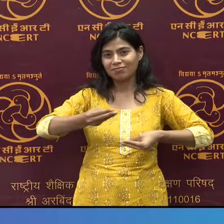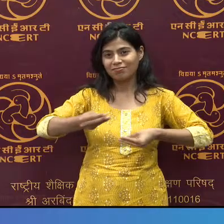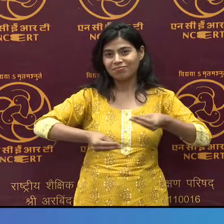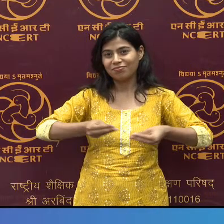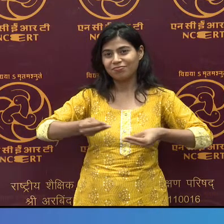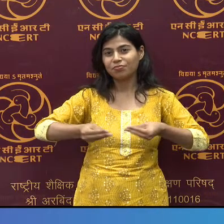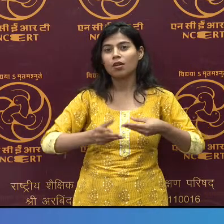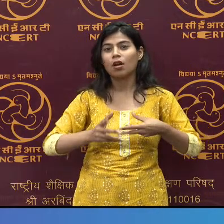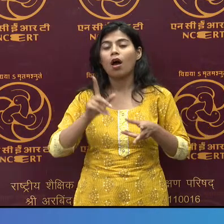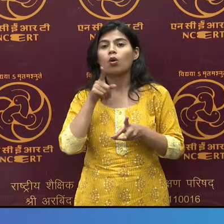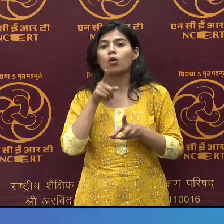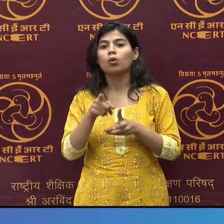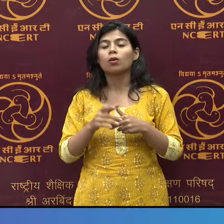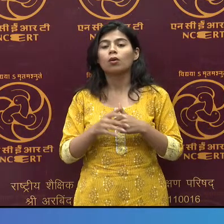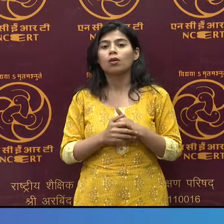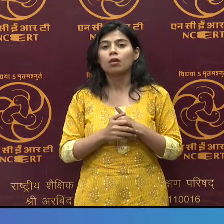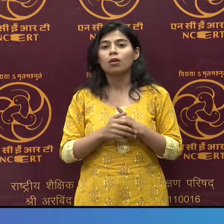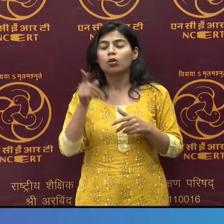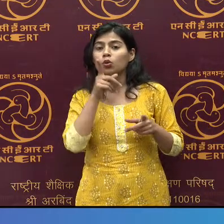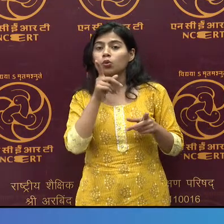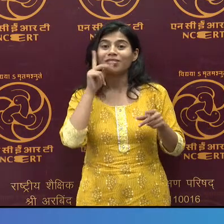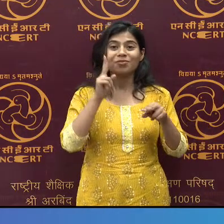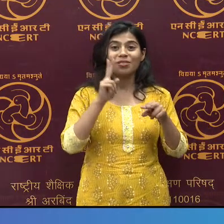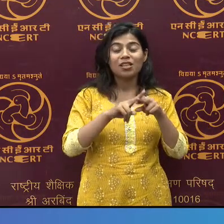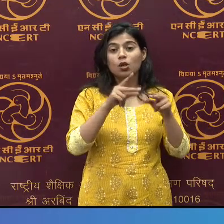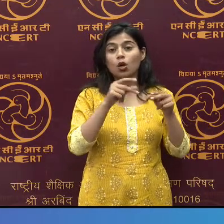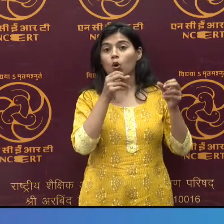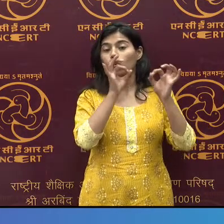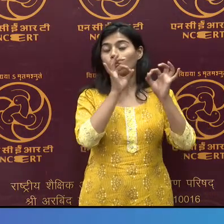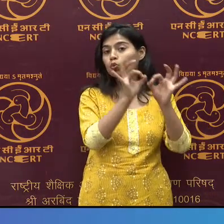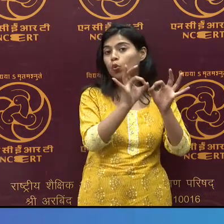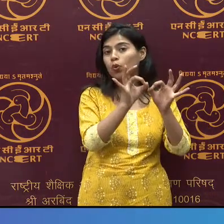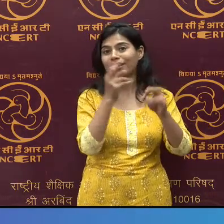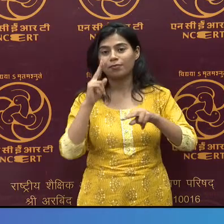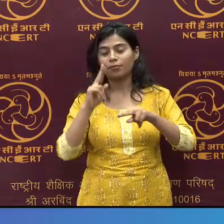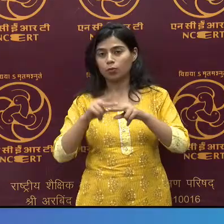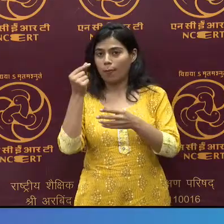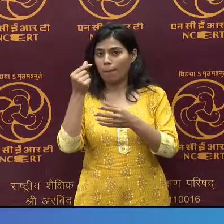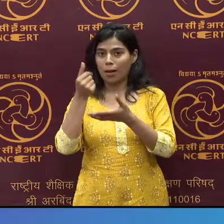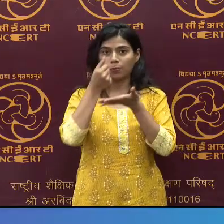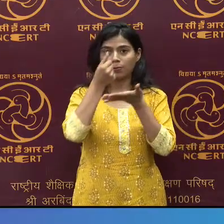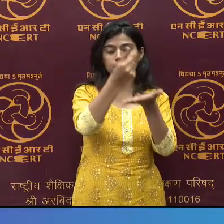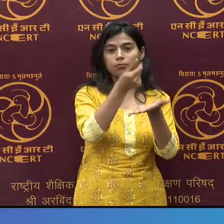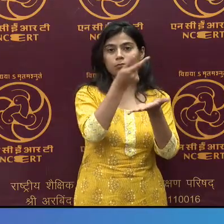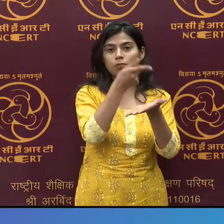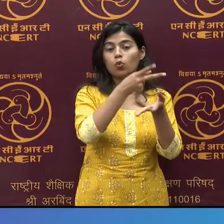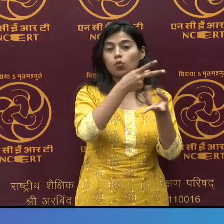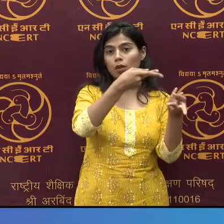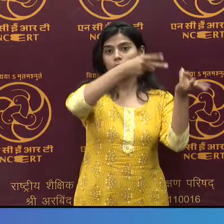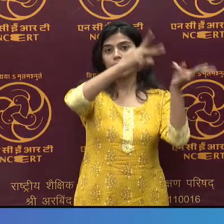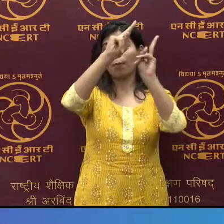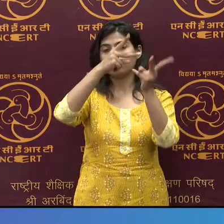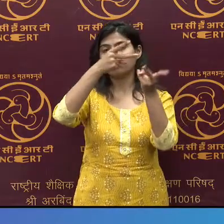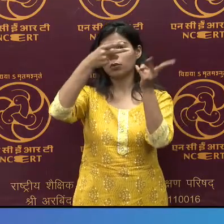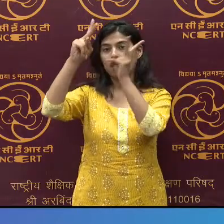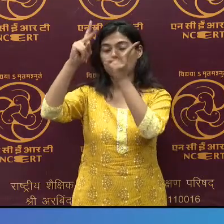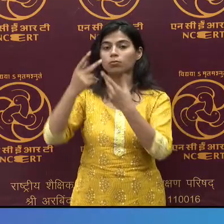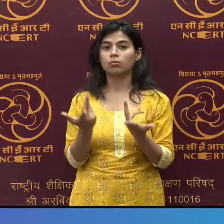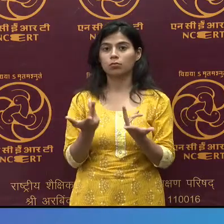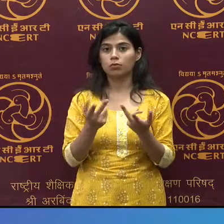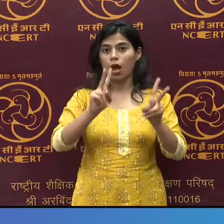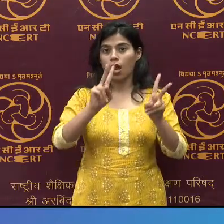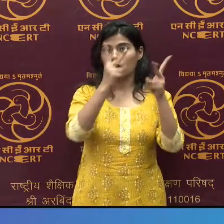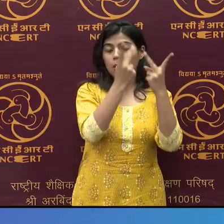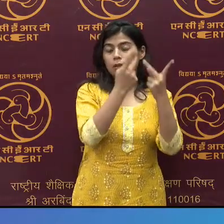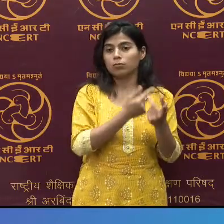us, you will get good returns, or will double your money in like 1 month or 2 months. So, but if you